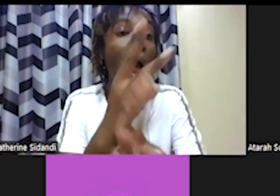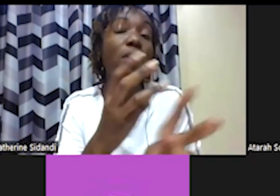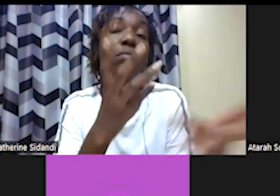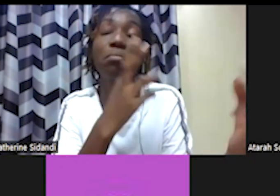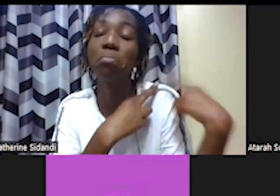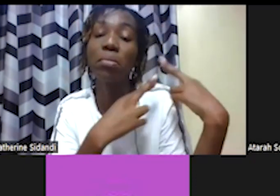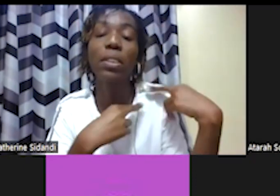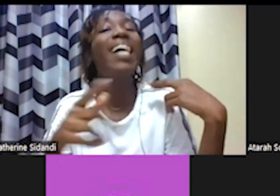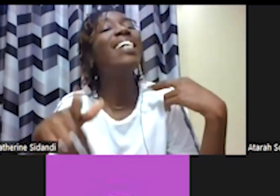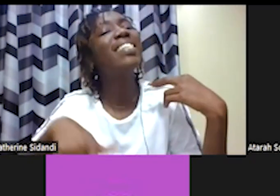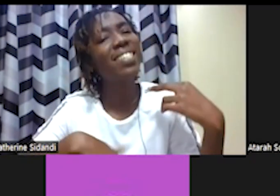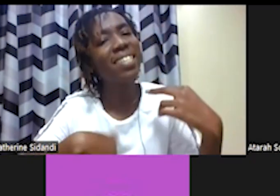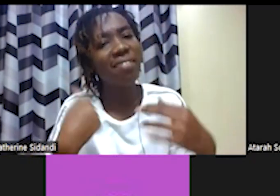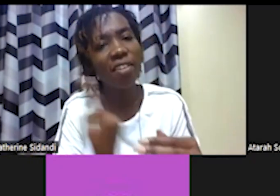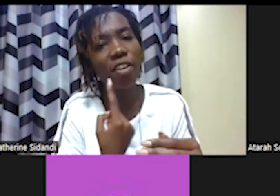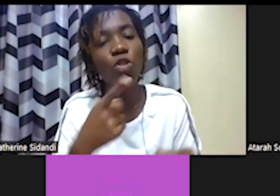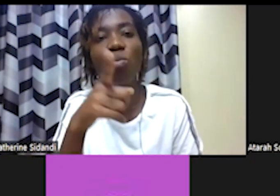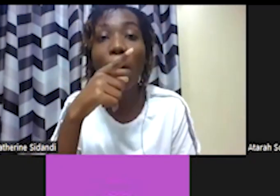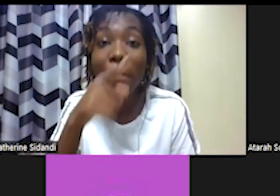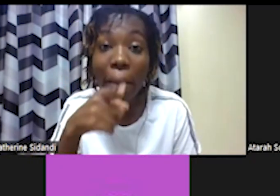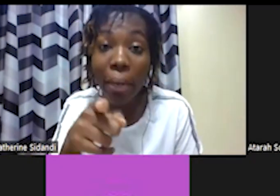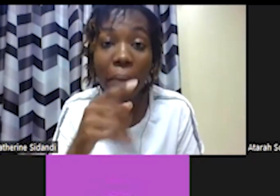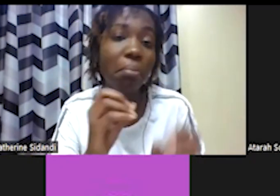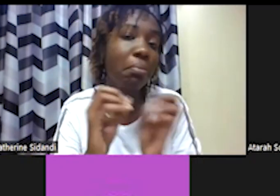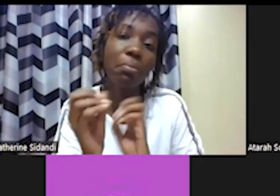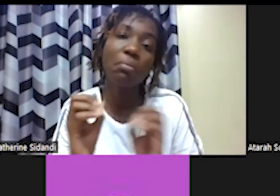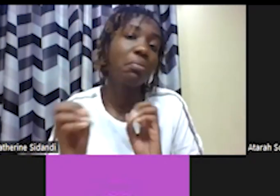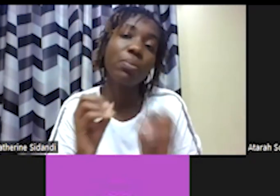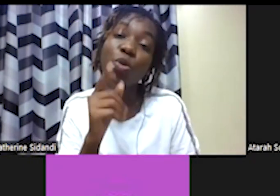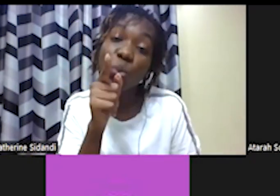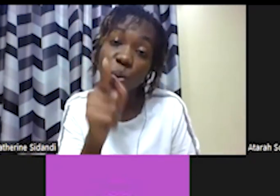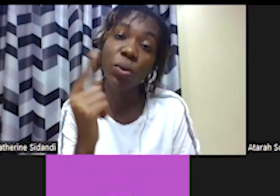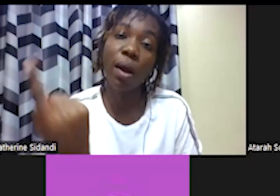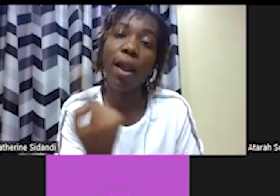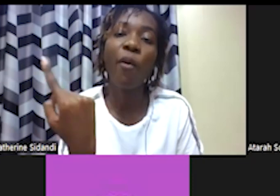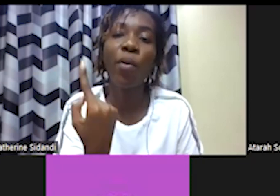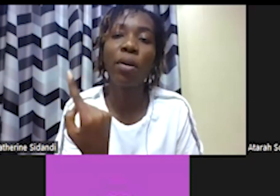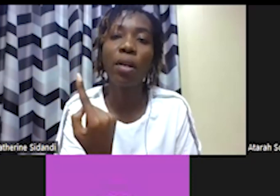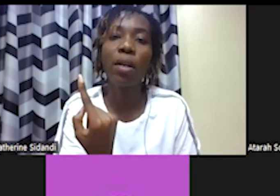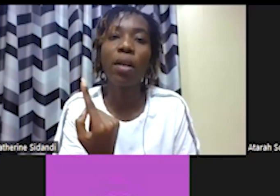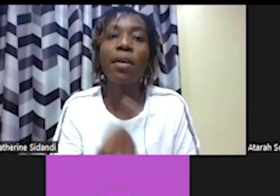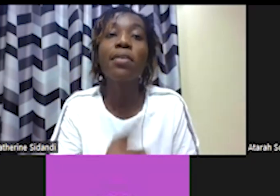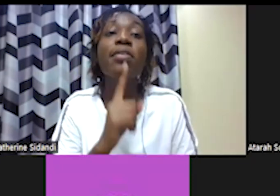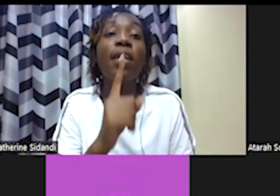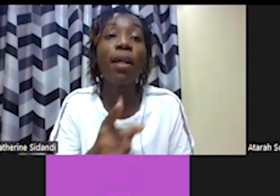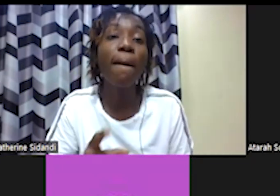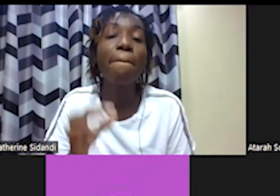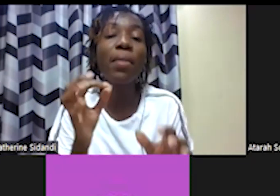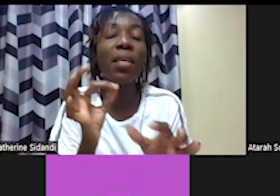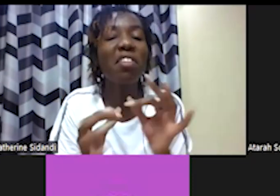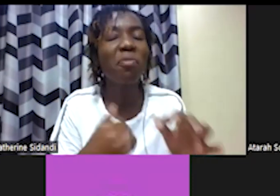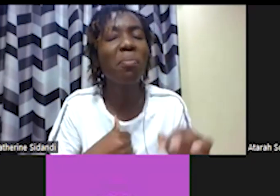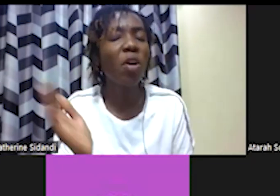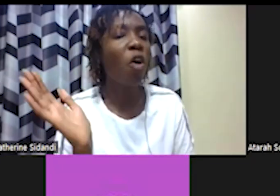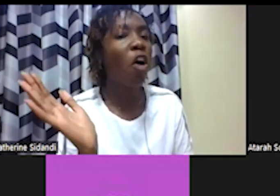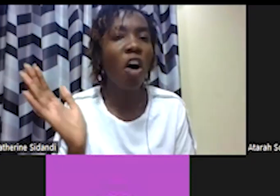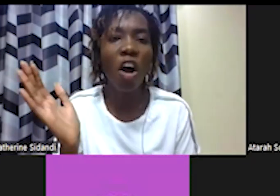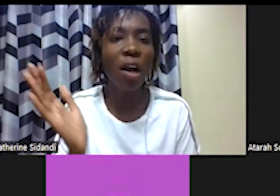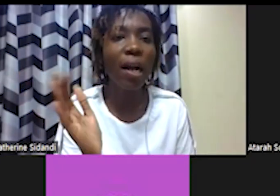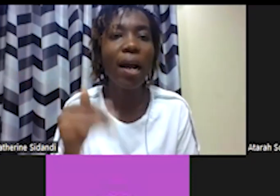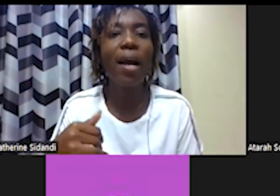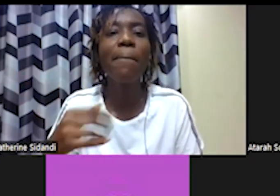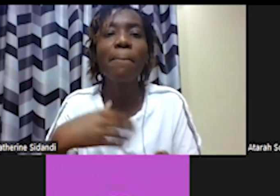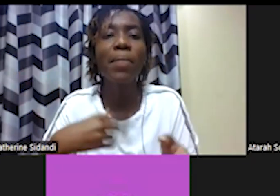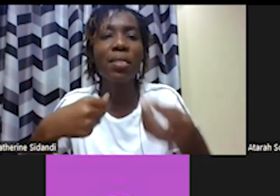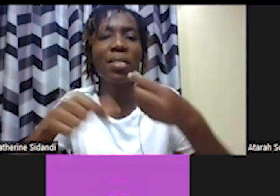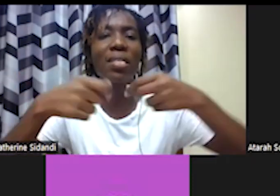to you alone. You have no one to blame. It's you. So it doesn't matter if I will be a hawker, if I'm selling